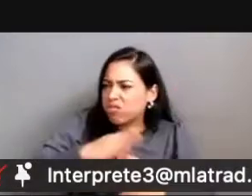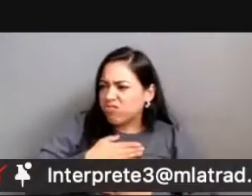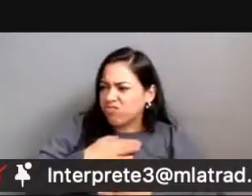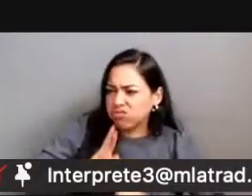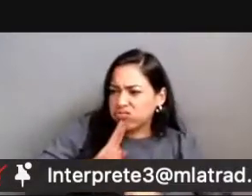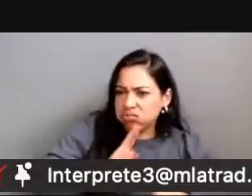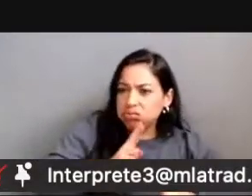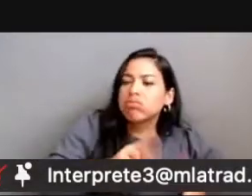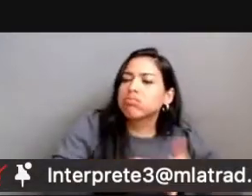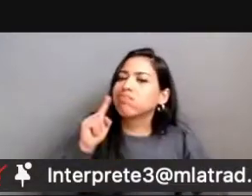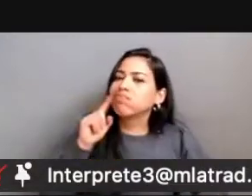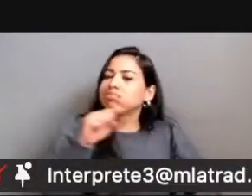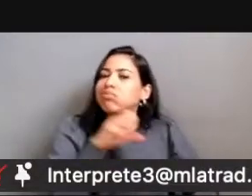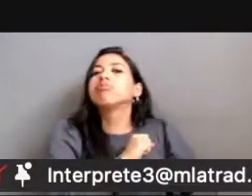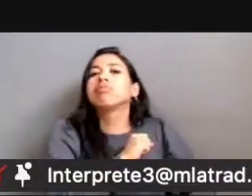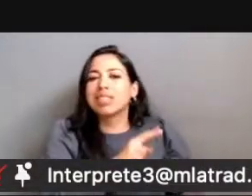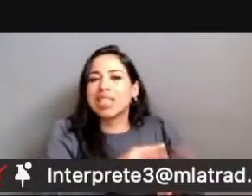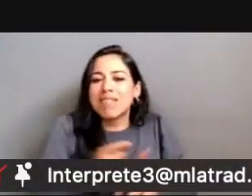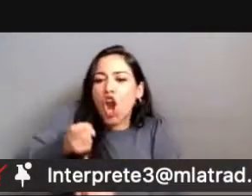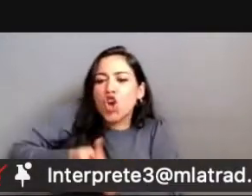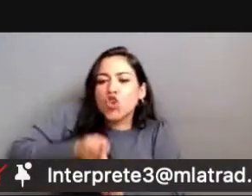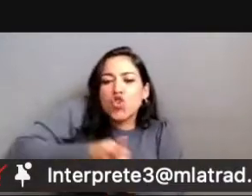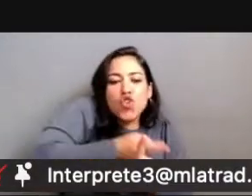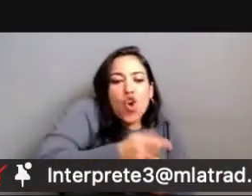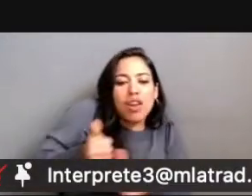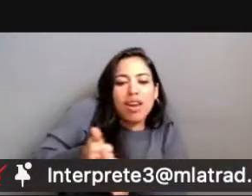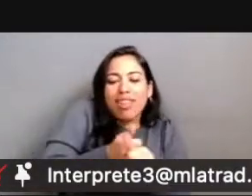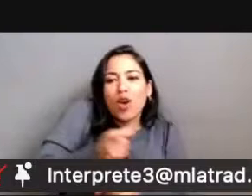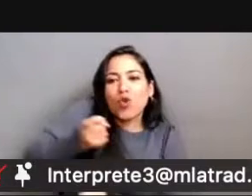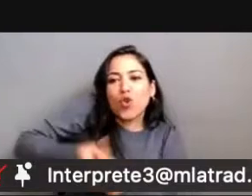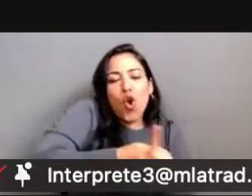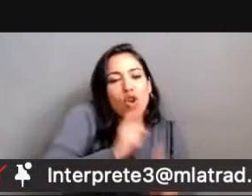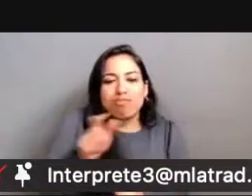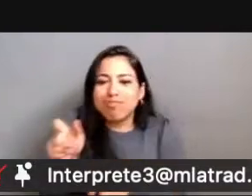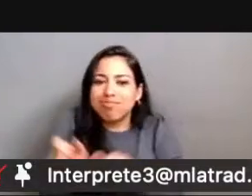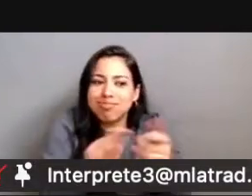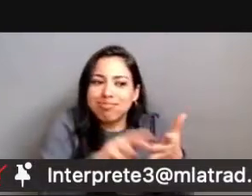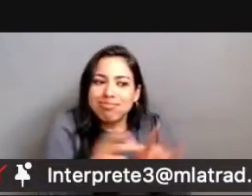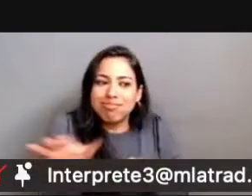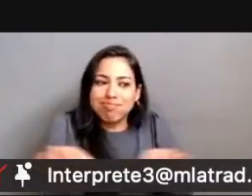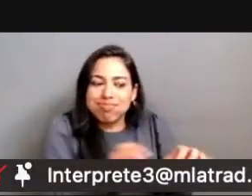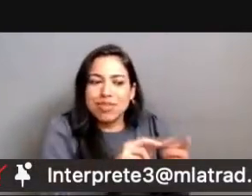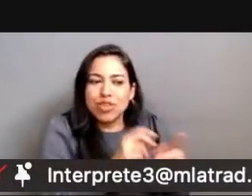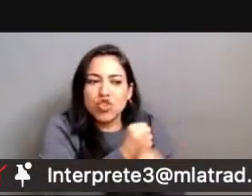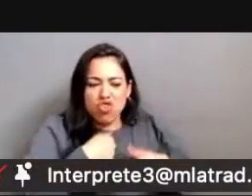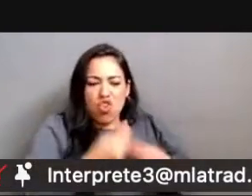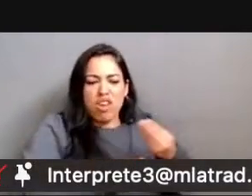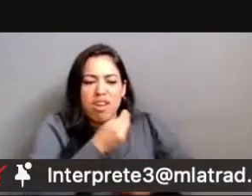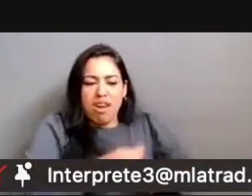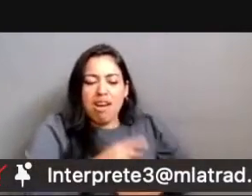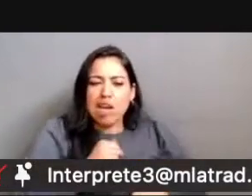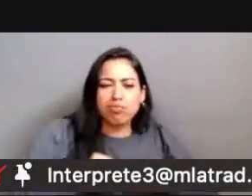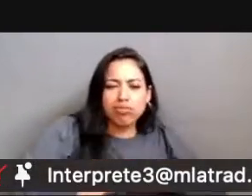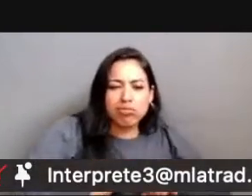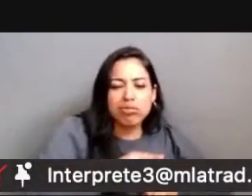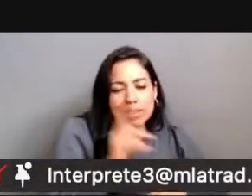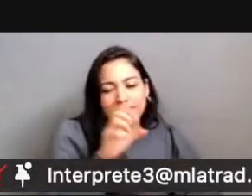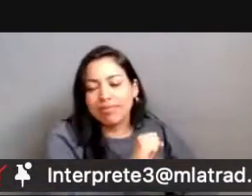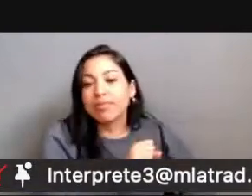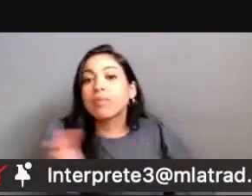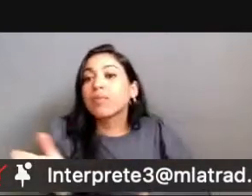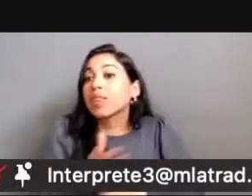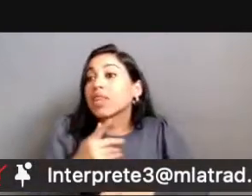clearly demonstrated the different roles that they play in society. On one